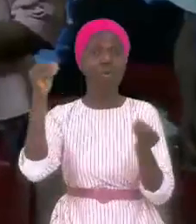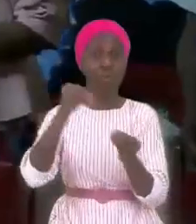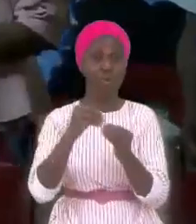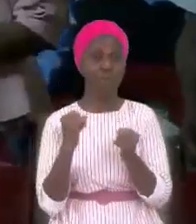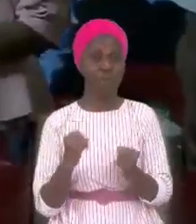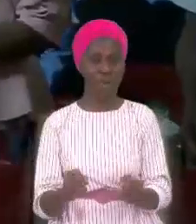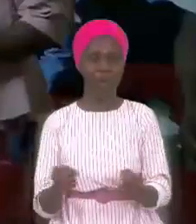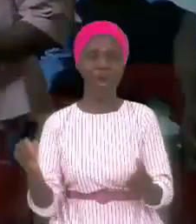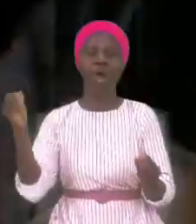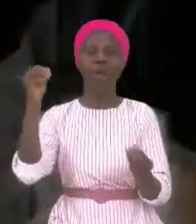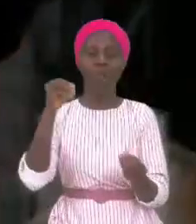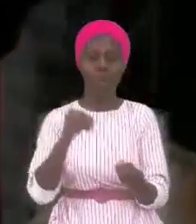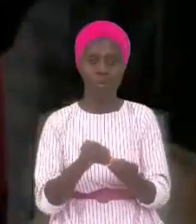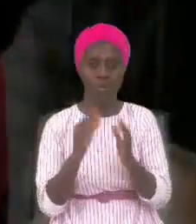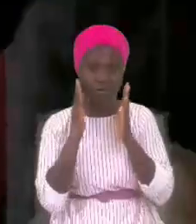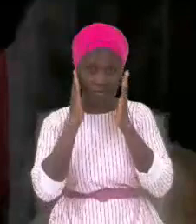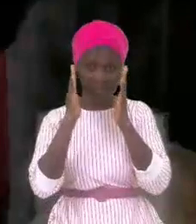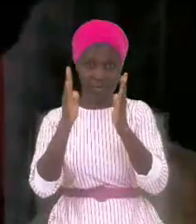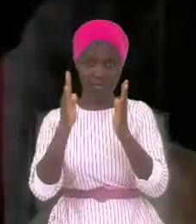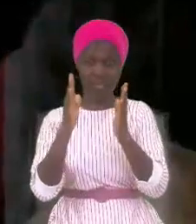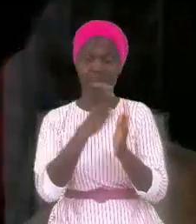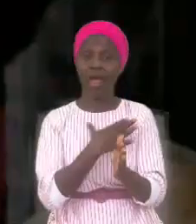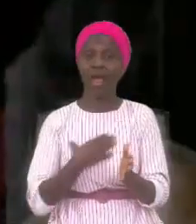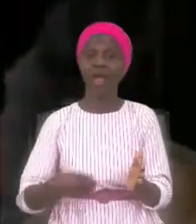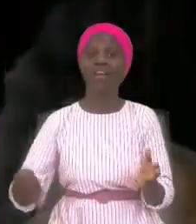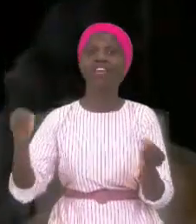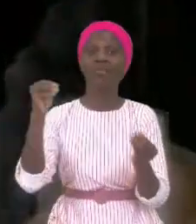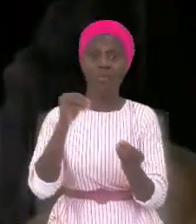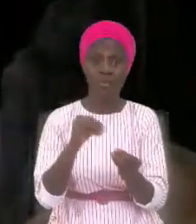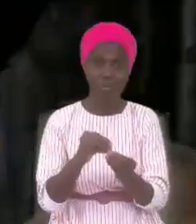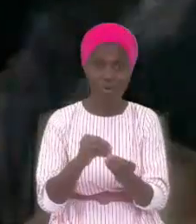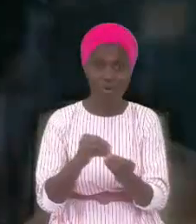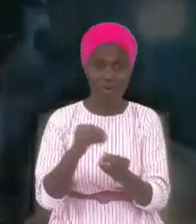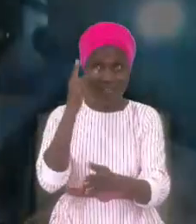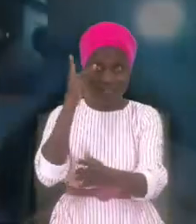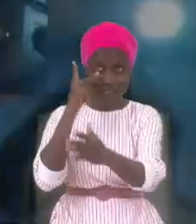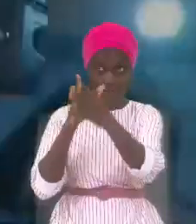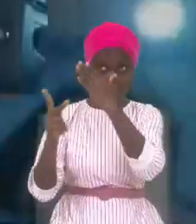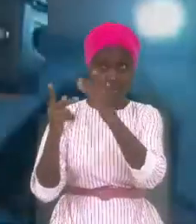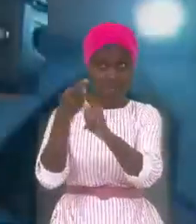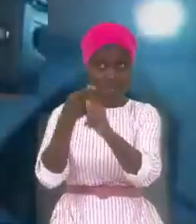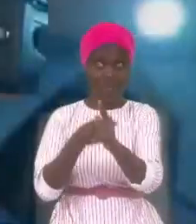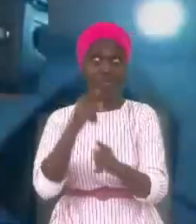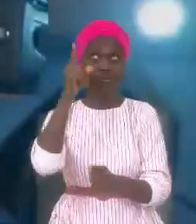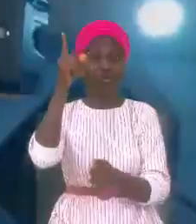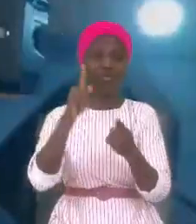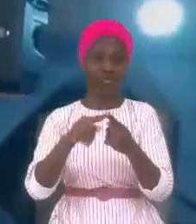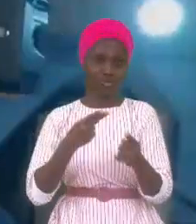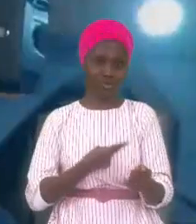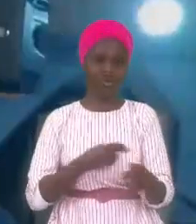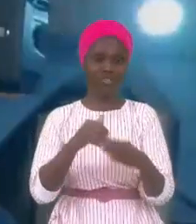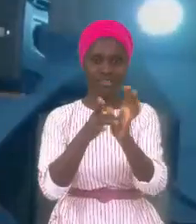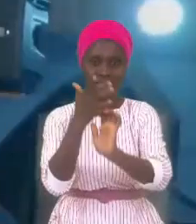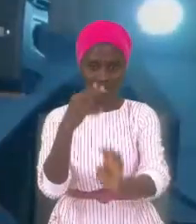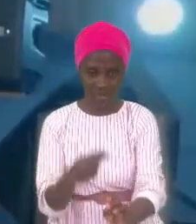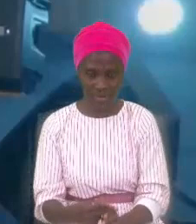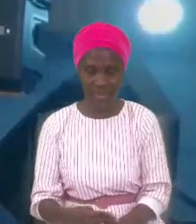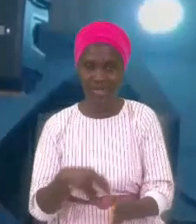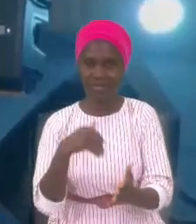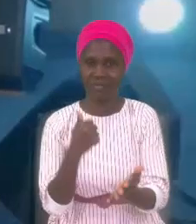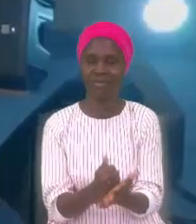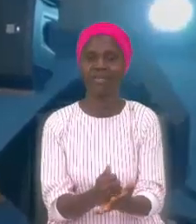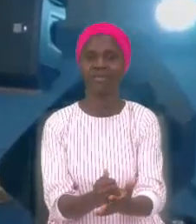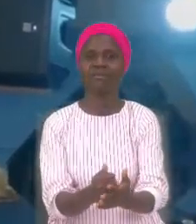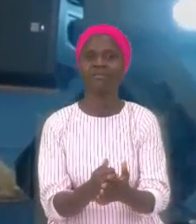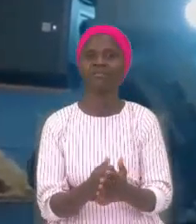more focus, and more vision from Him to us in Jesus' name.